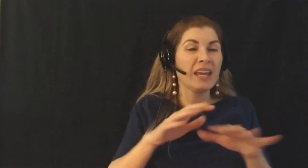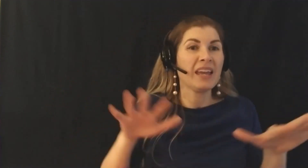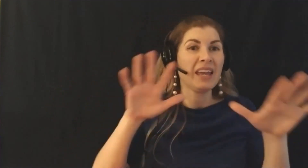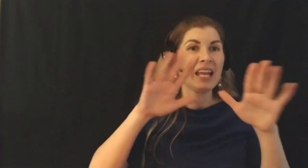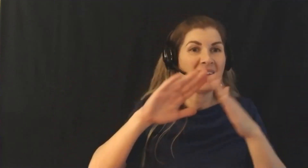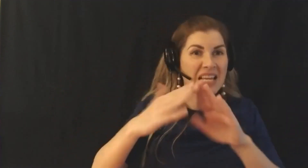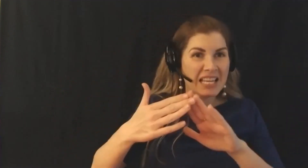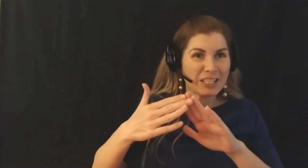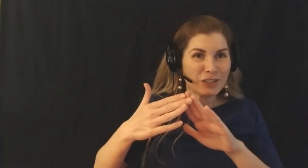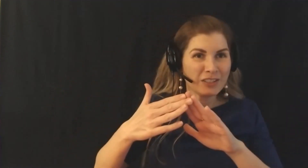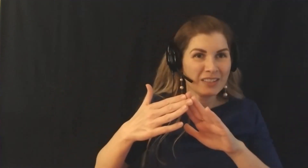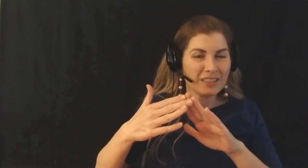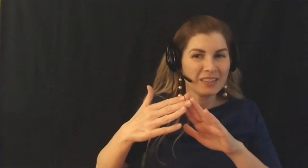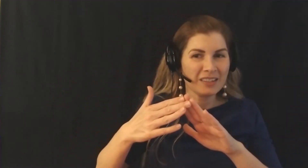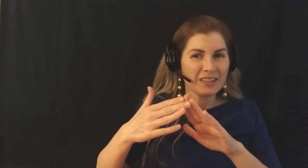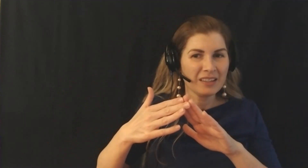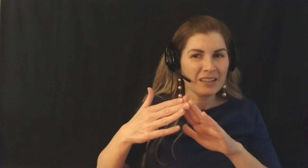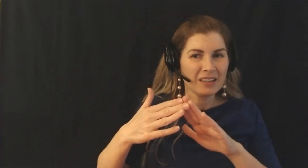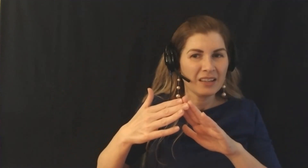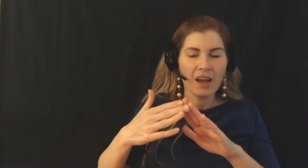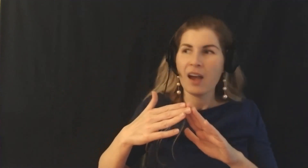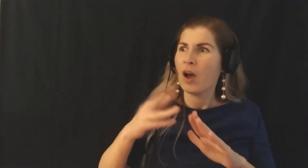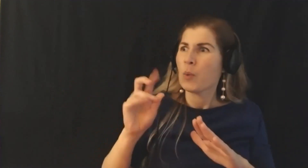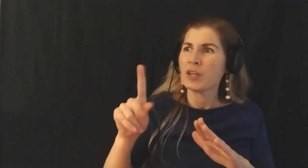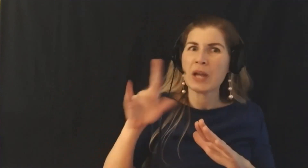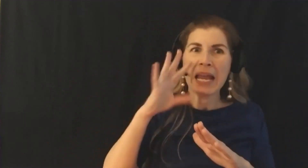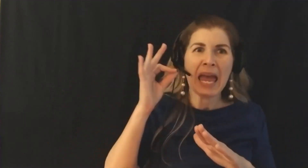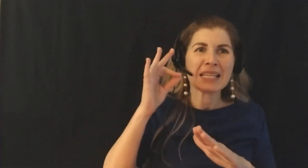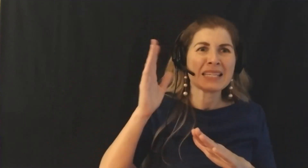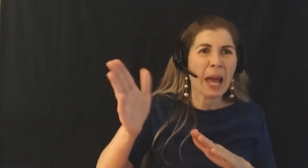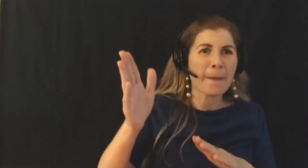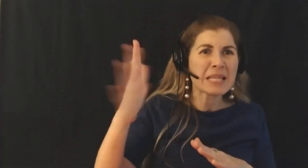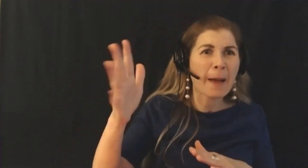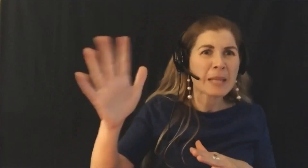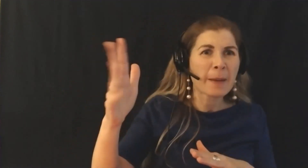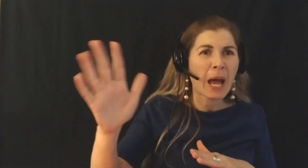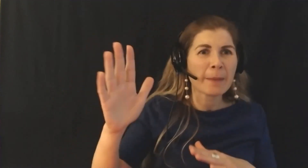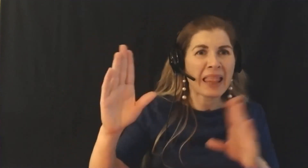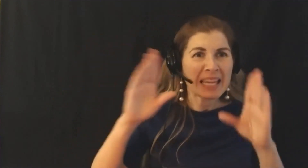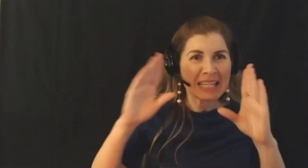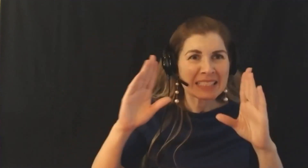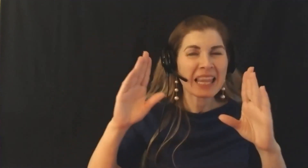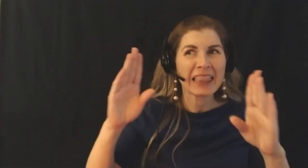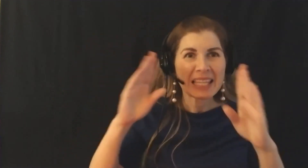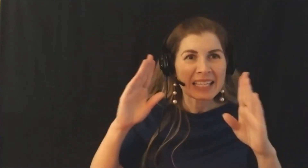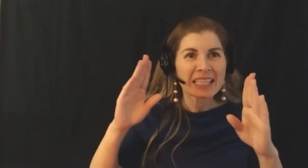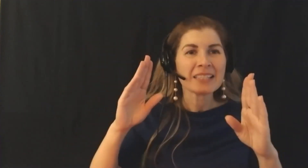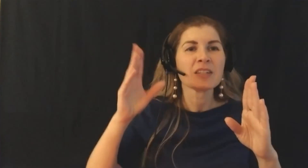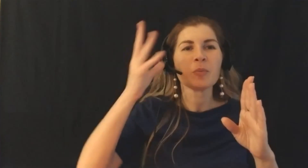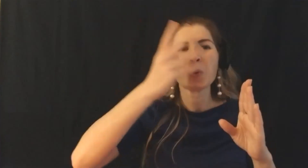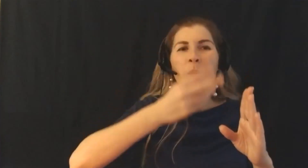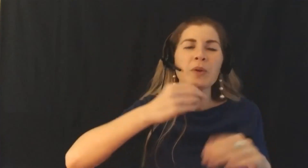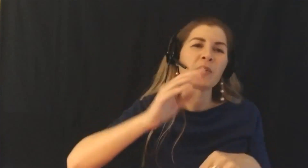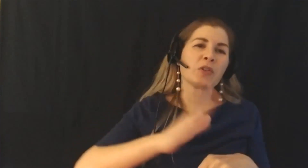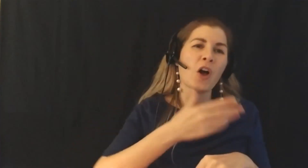said, "Oh, wizard cat, stop, stop, listen to the beautiful